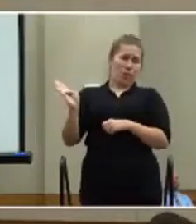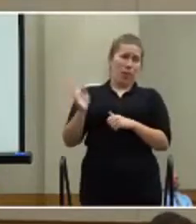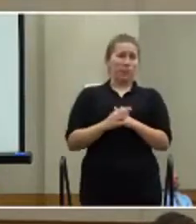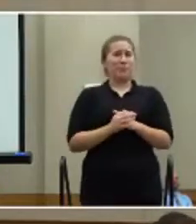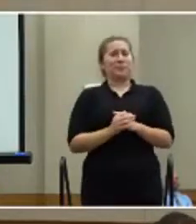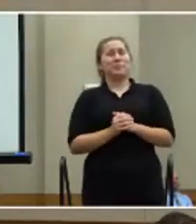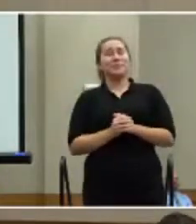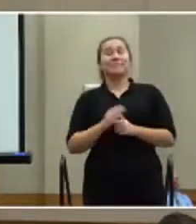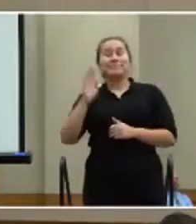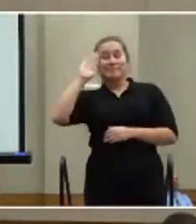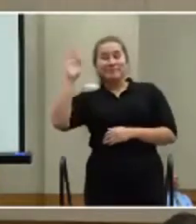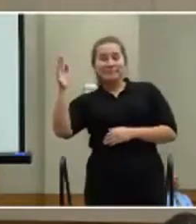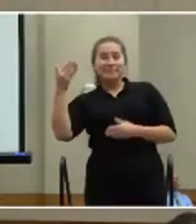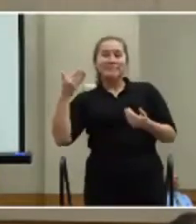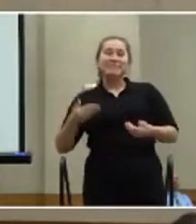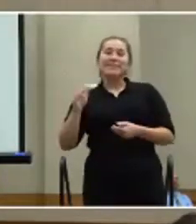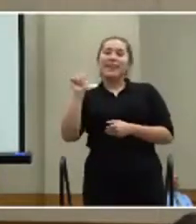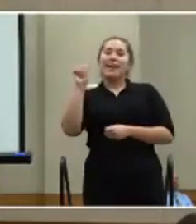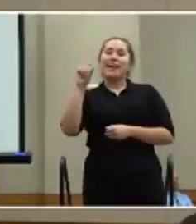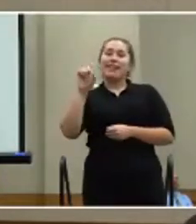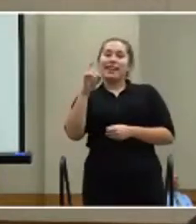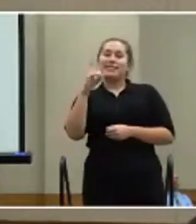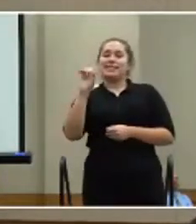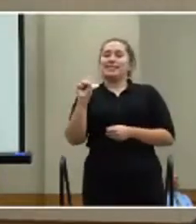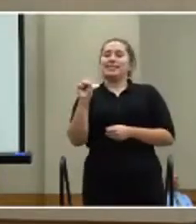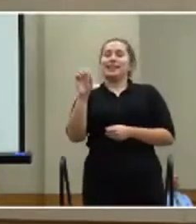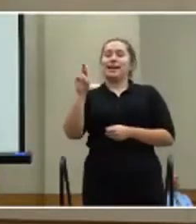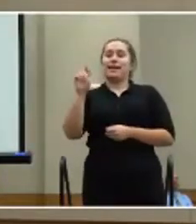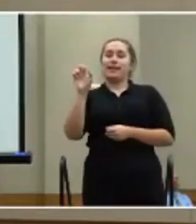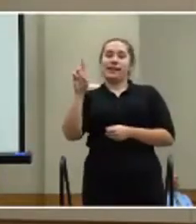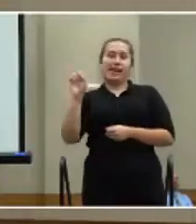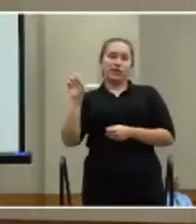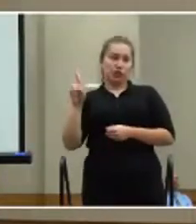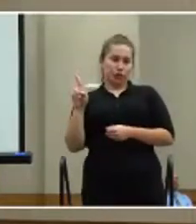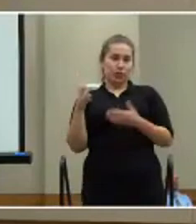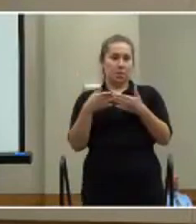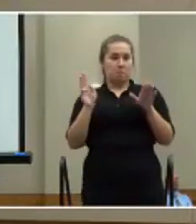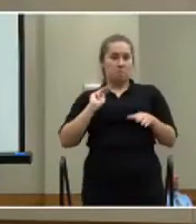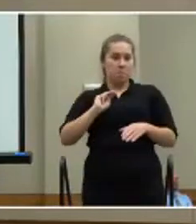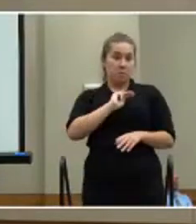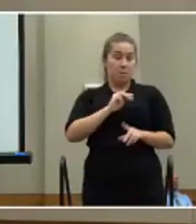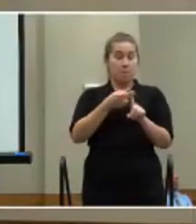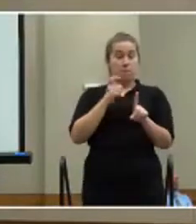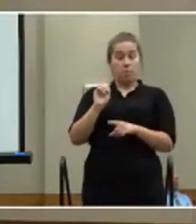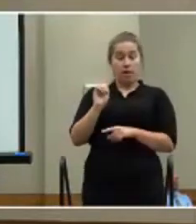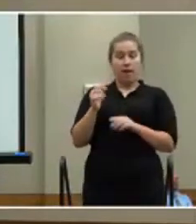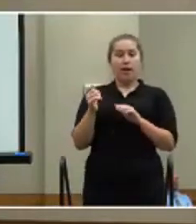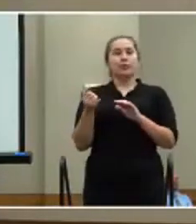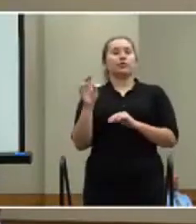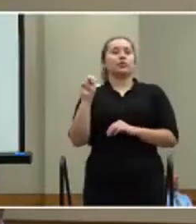Hi there, I'm Alexis Kasher, public member from New York.